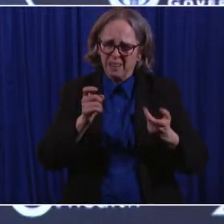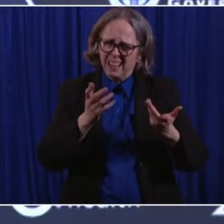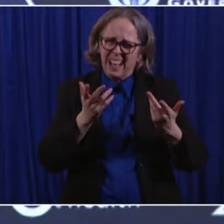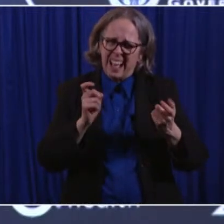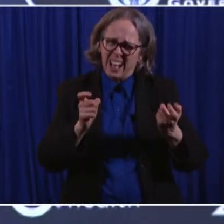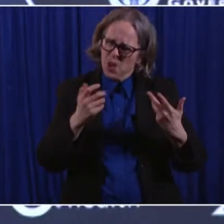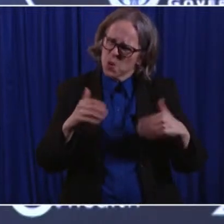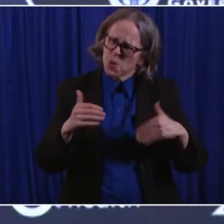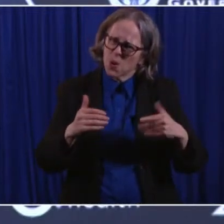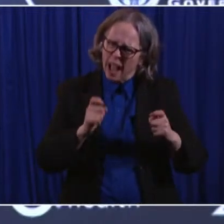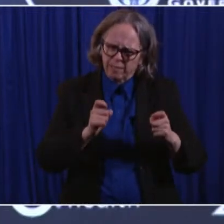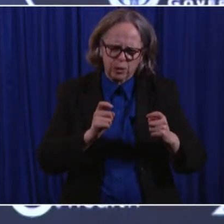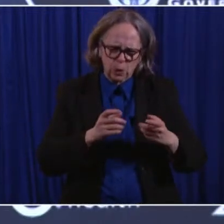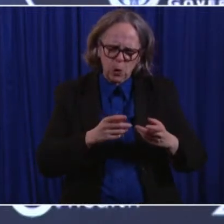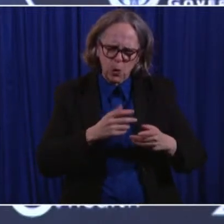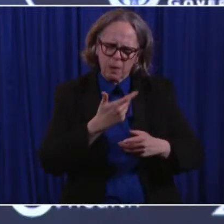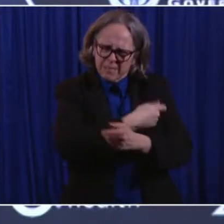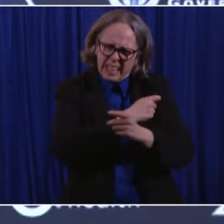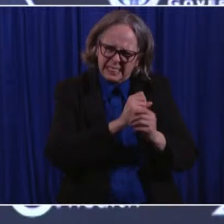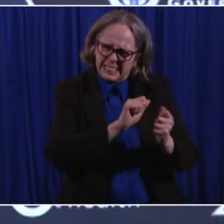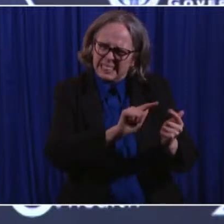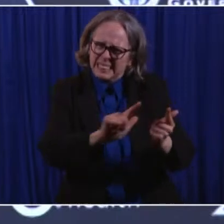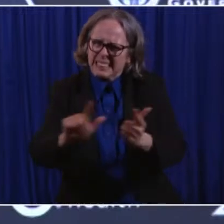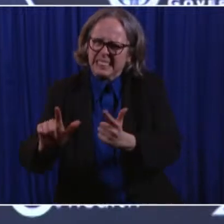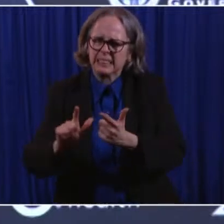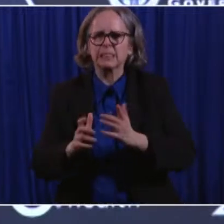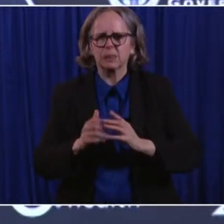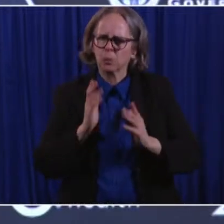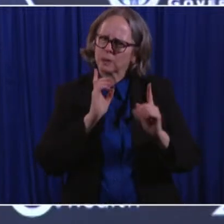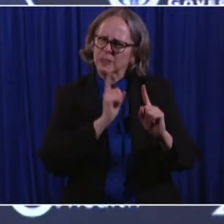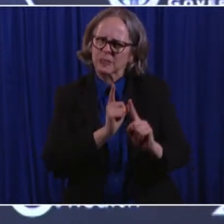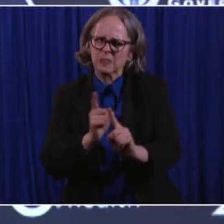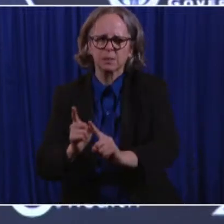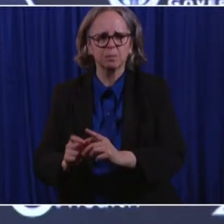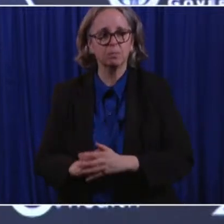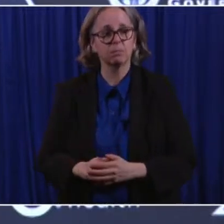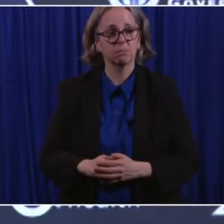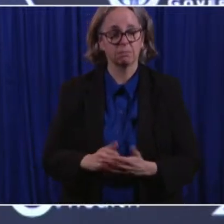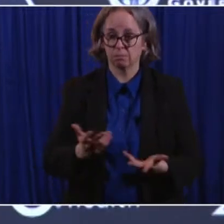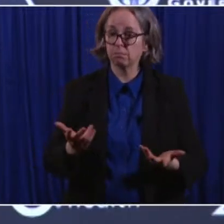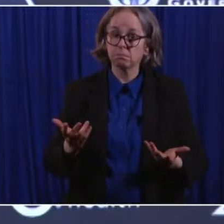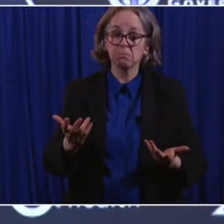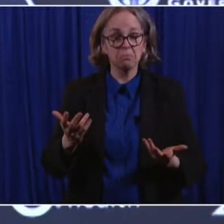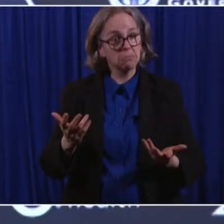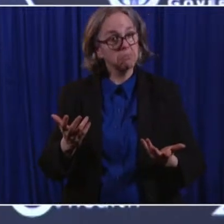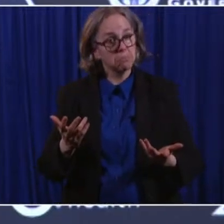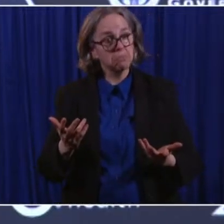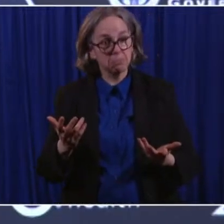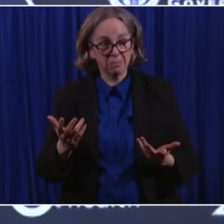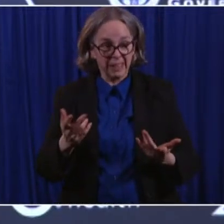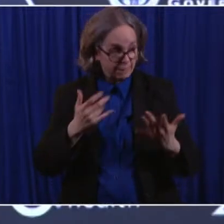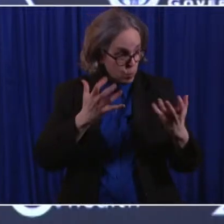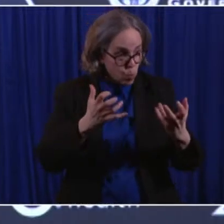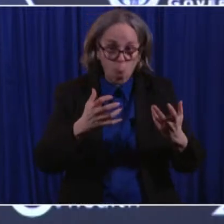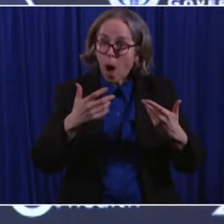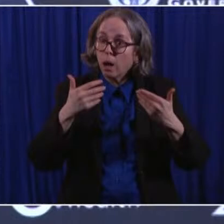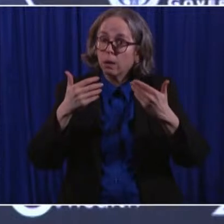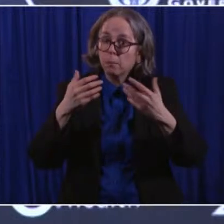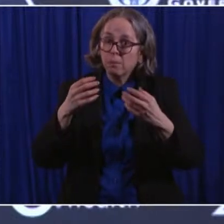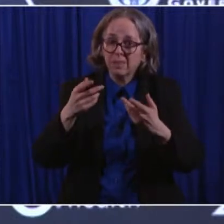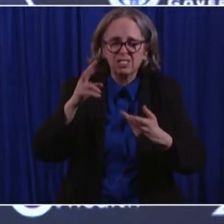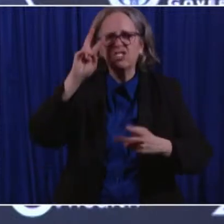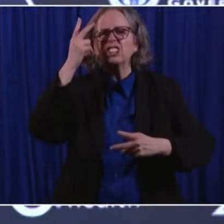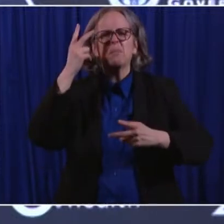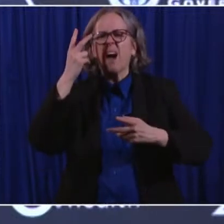that vaccination cycle was done, and anybody who wanted it, whether a resident or whether they were a